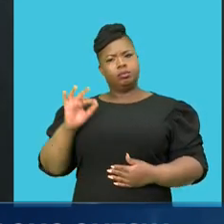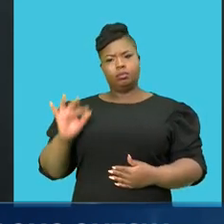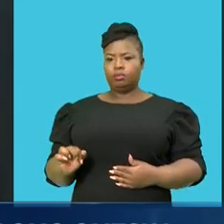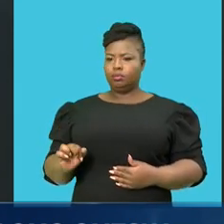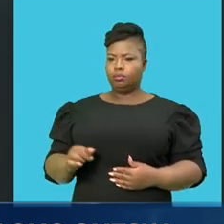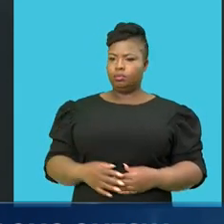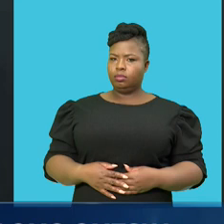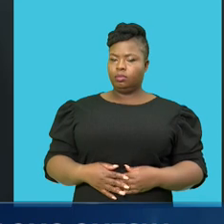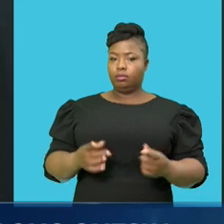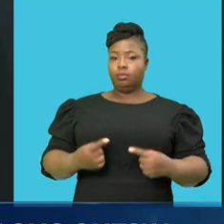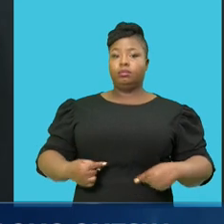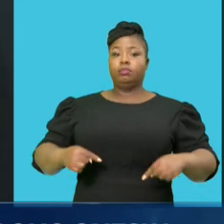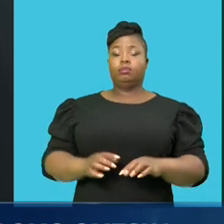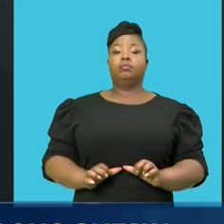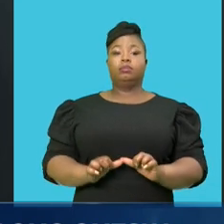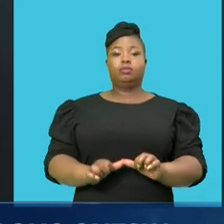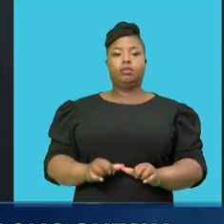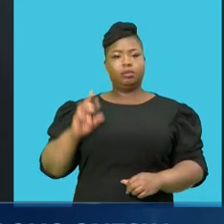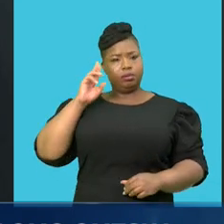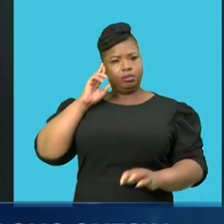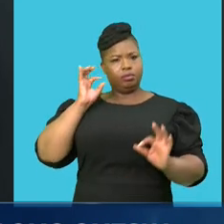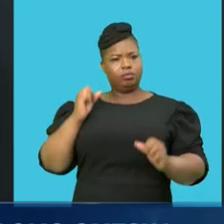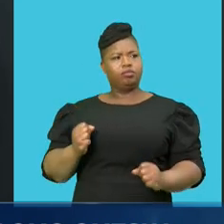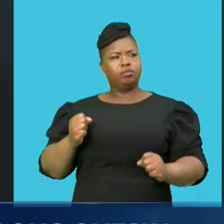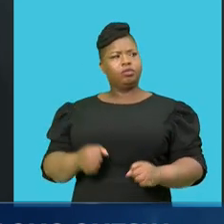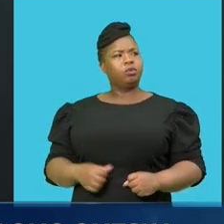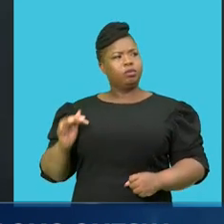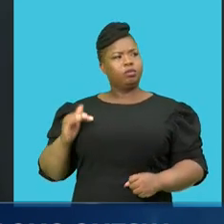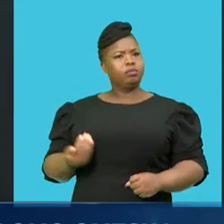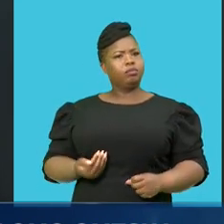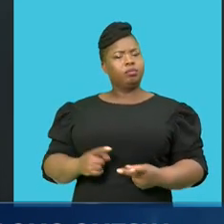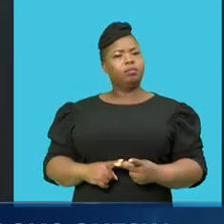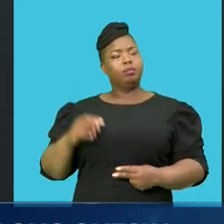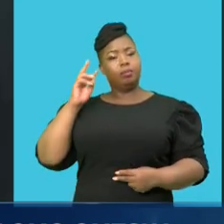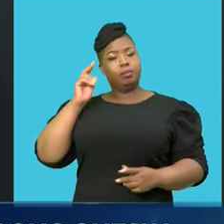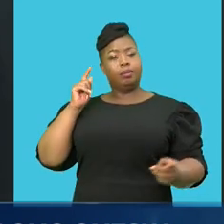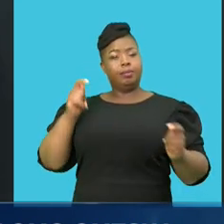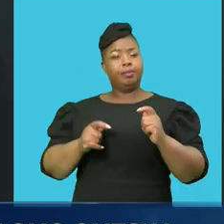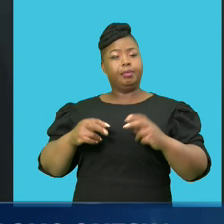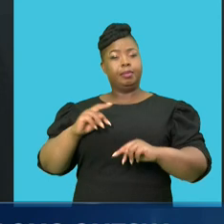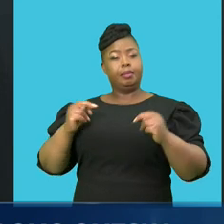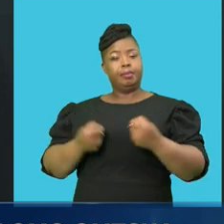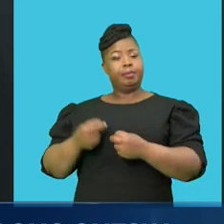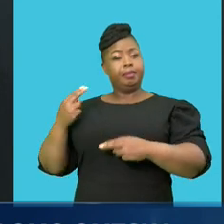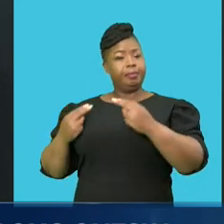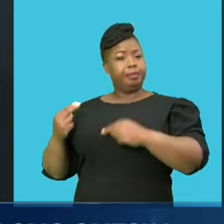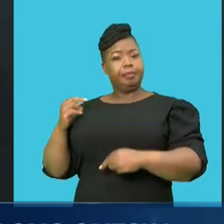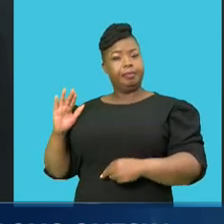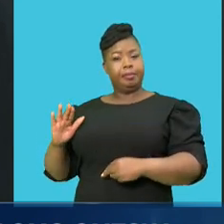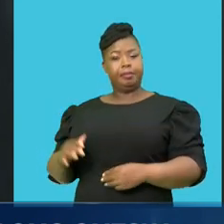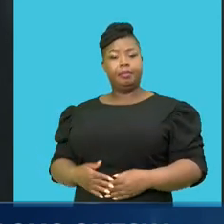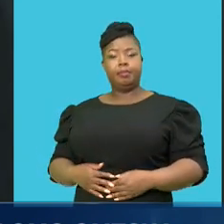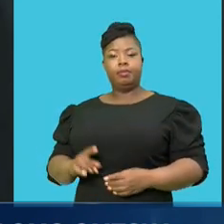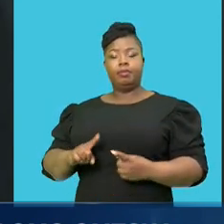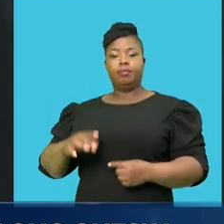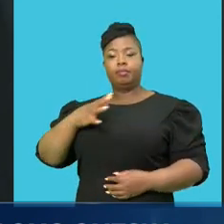reminded of the incredible strength and resilience of women who have shaped our nation's history. From the